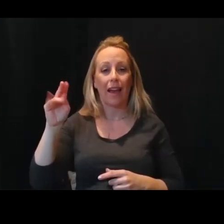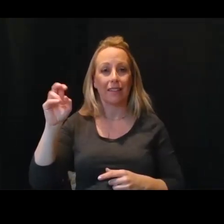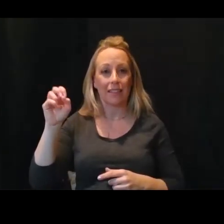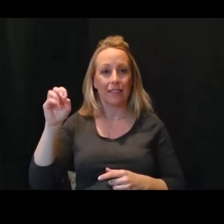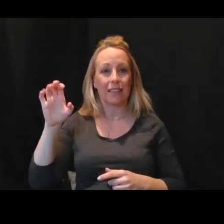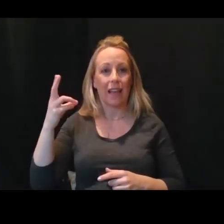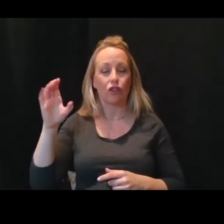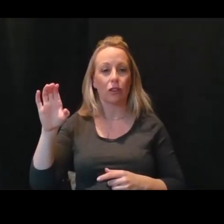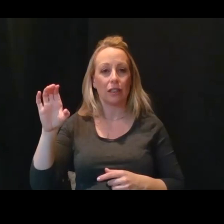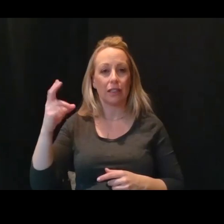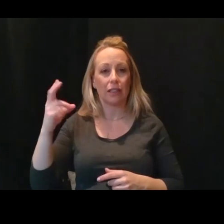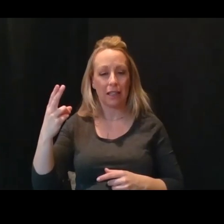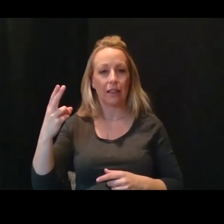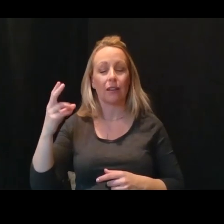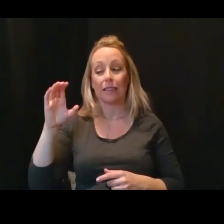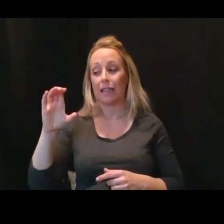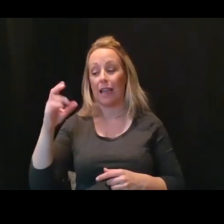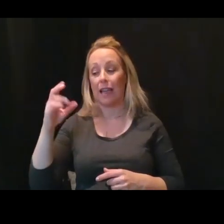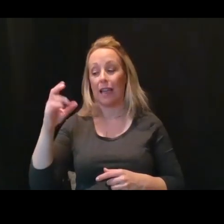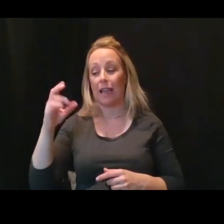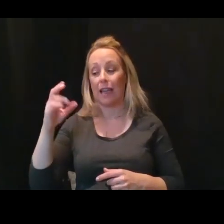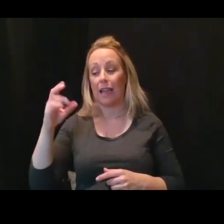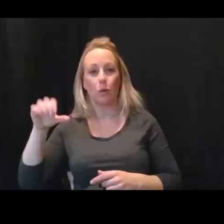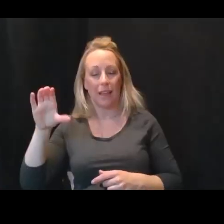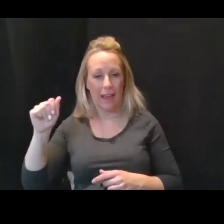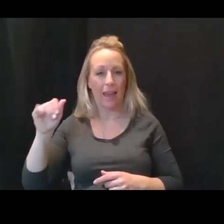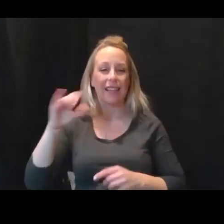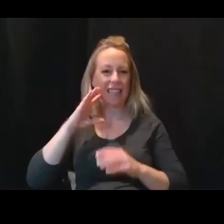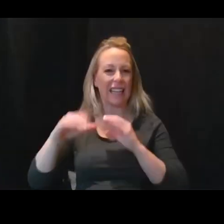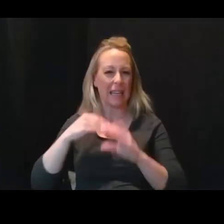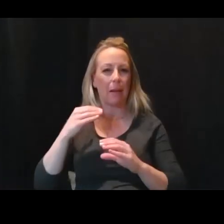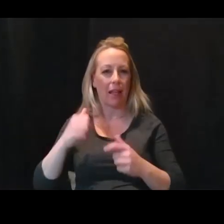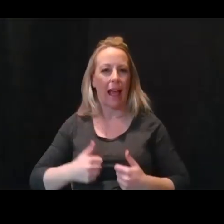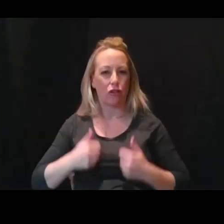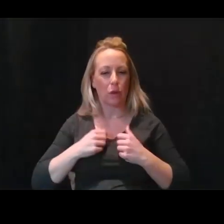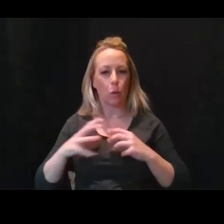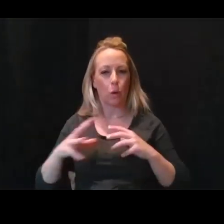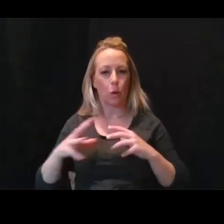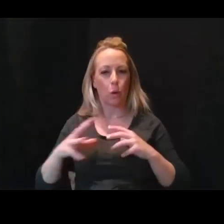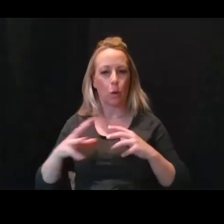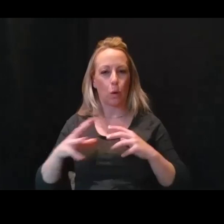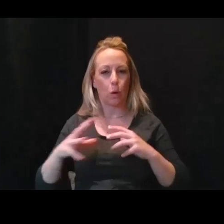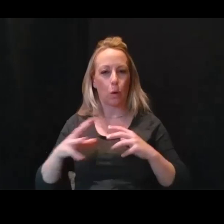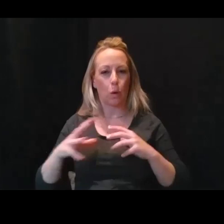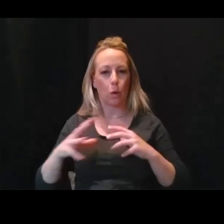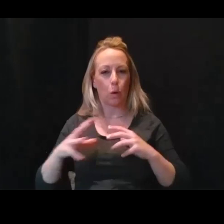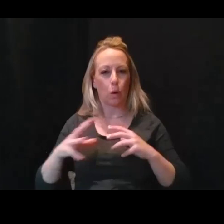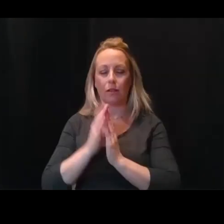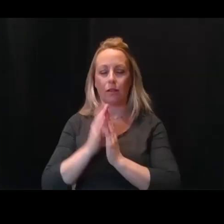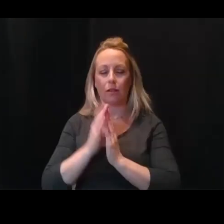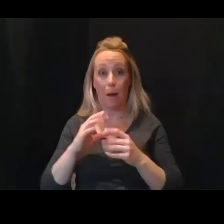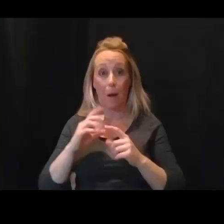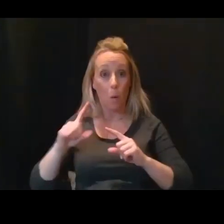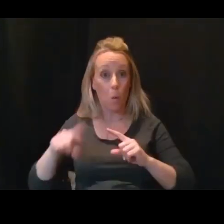QCA. That is a email address that we've got where we're taking requests for information about when they